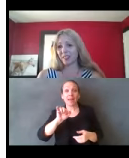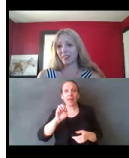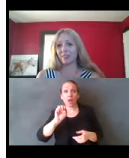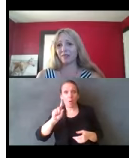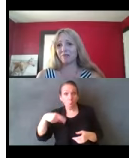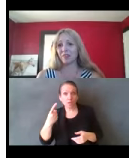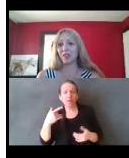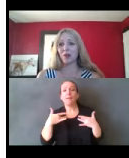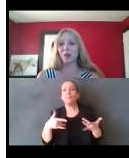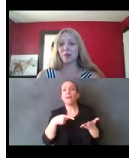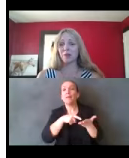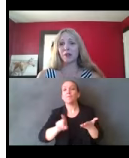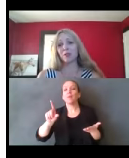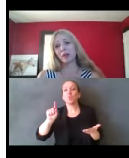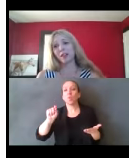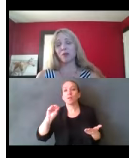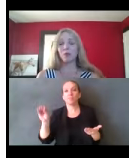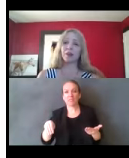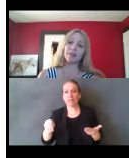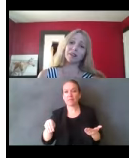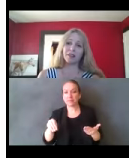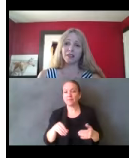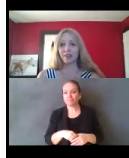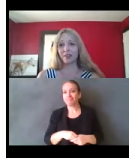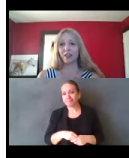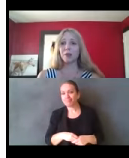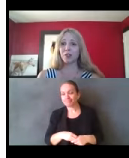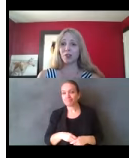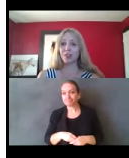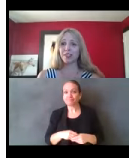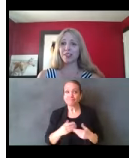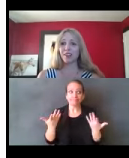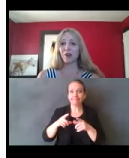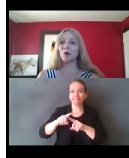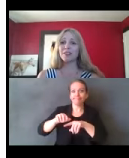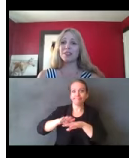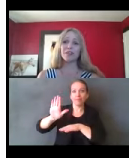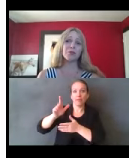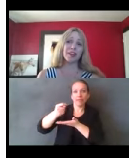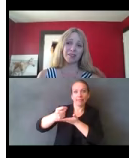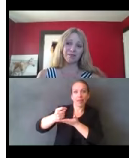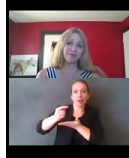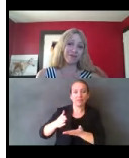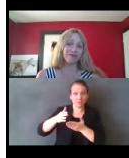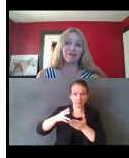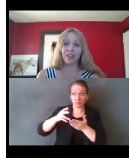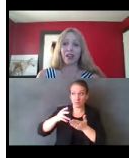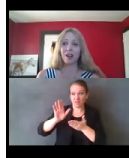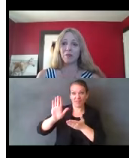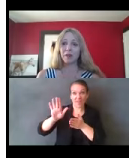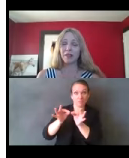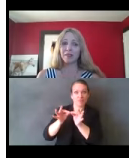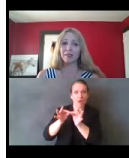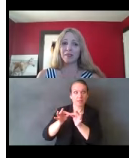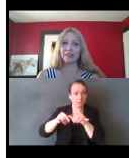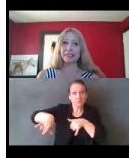20%. So that would depend on what the therapist charges. It's not always a standard rate.